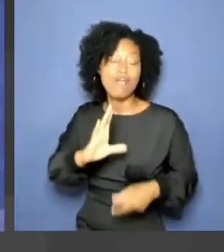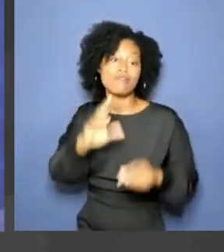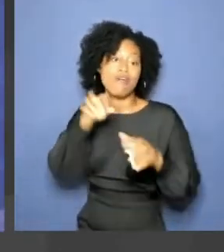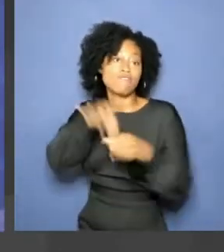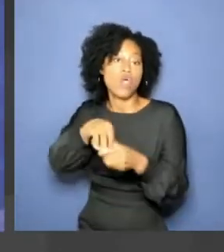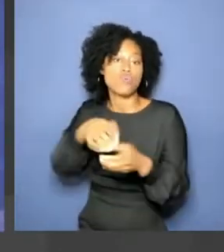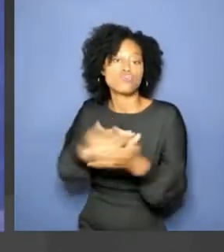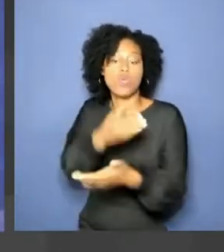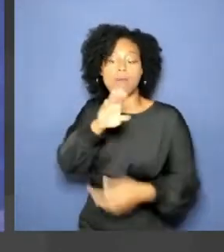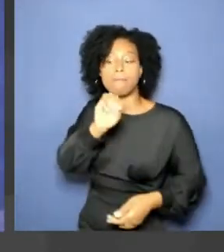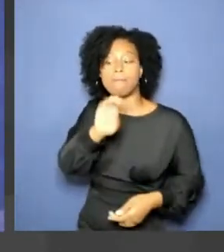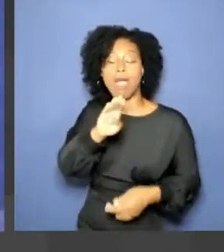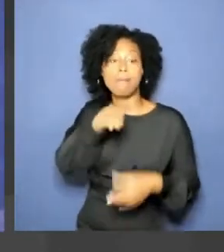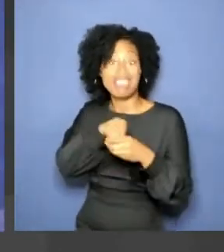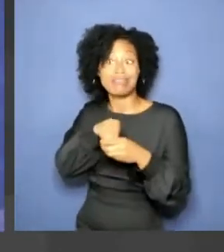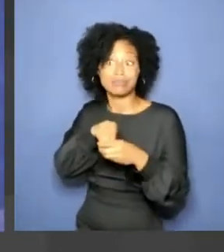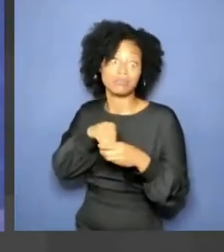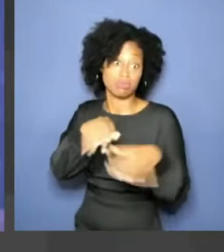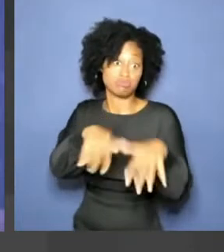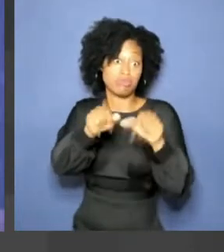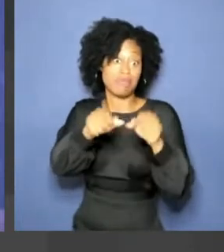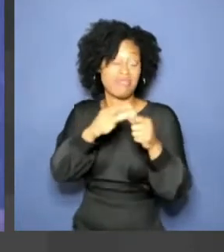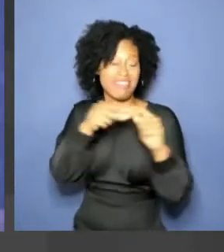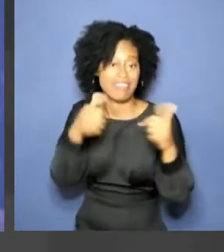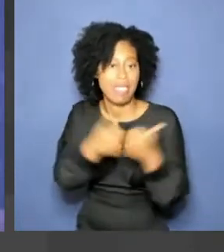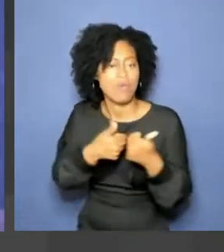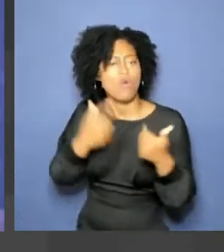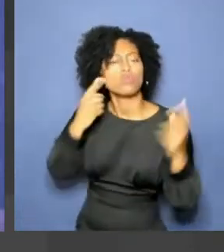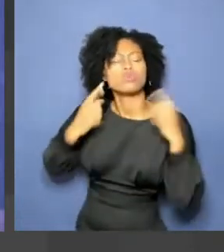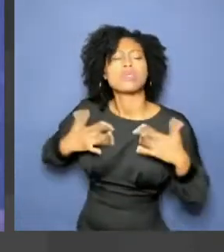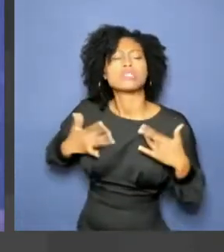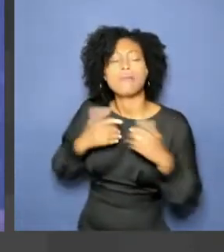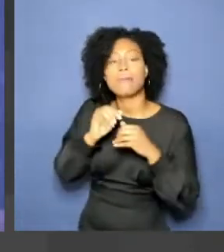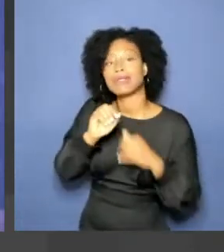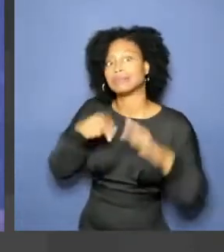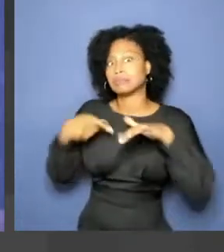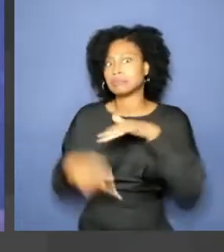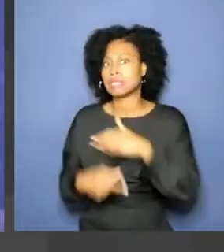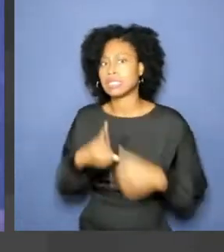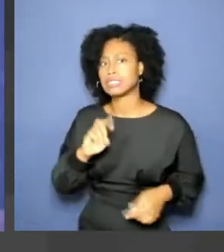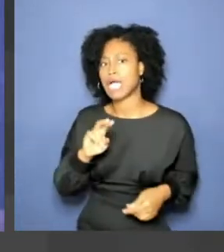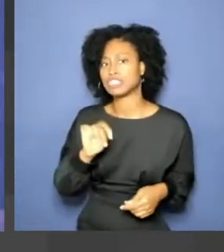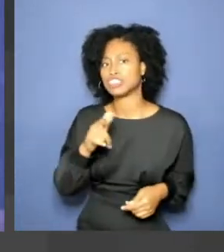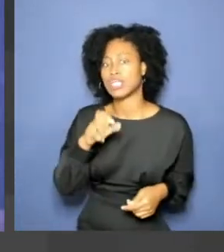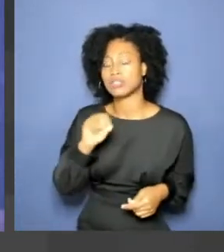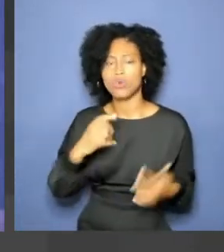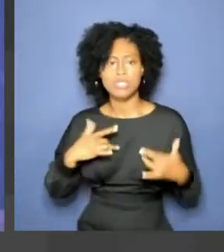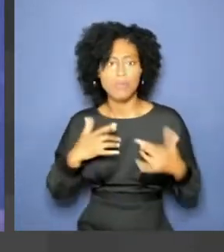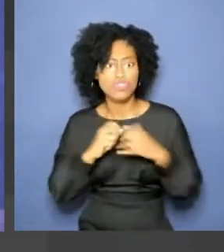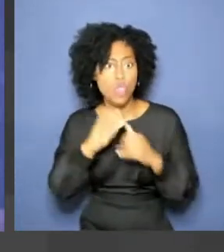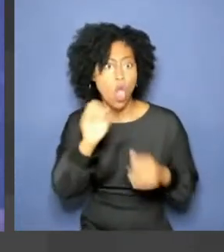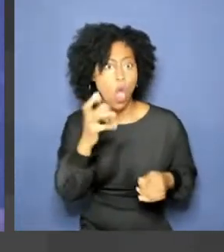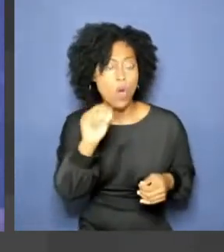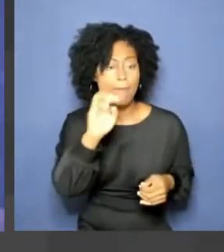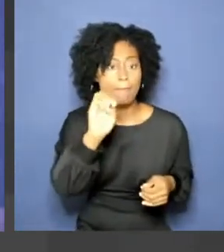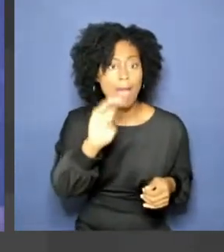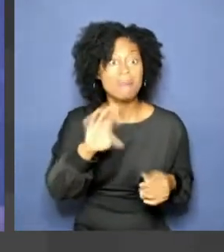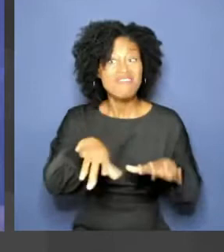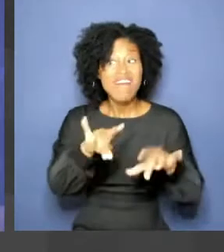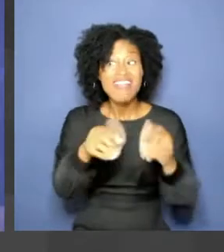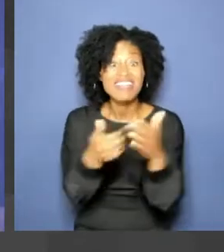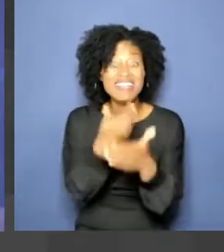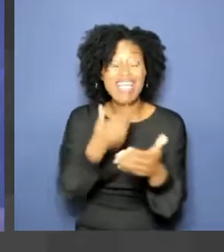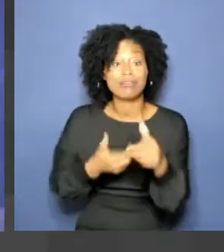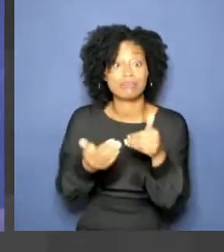in Minecraft Dungeons, learn how to design and play with your own Minecraft mob, find out the next Minecraft update, and much, much